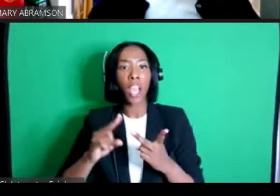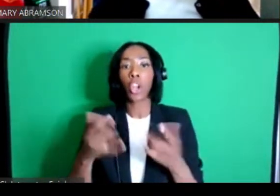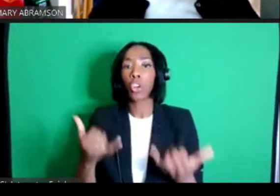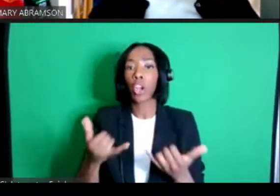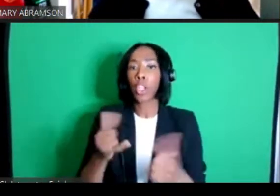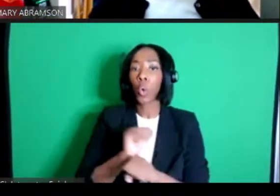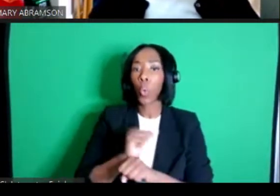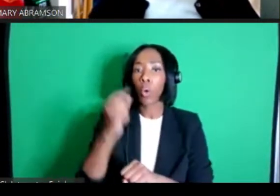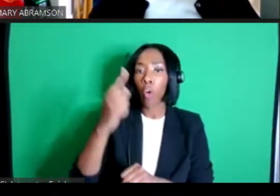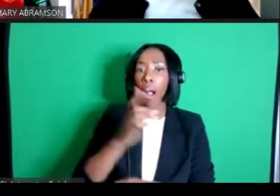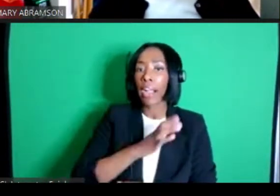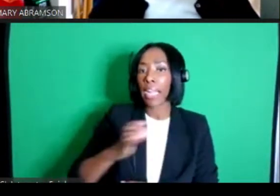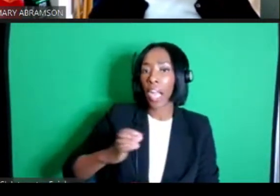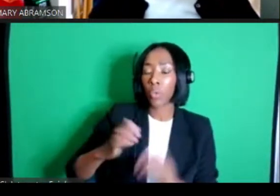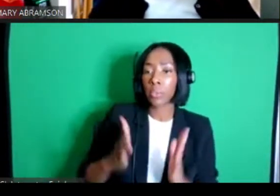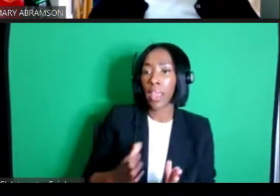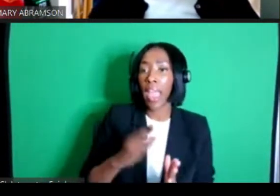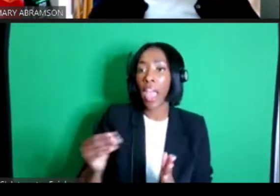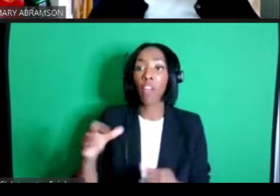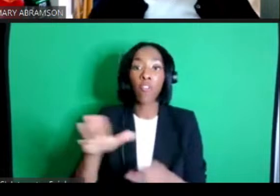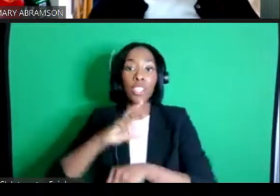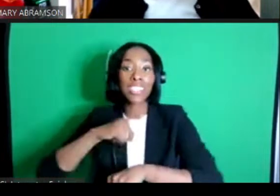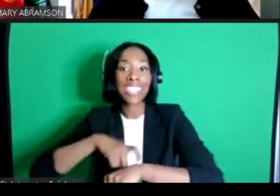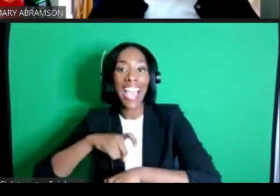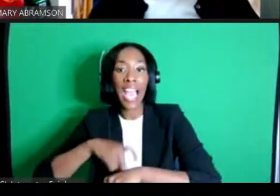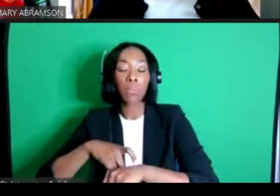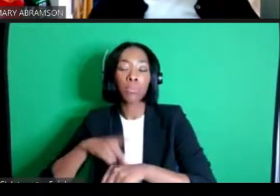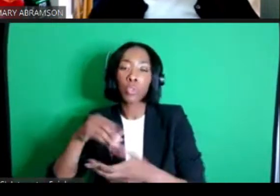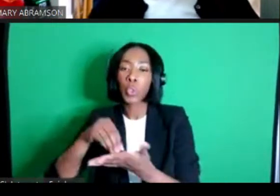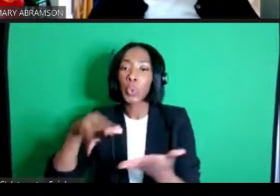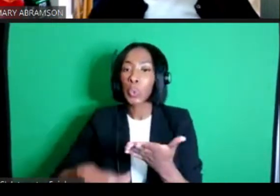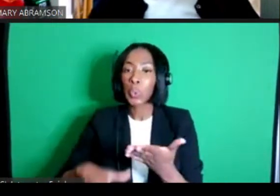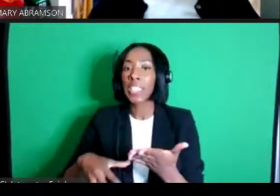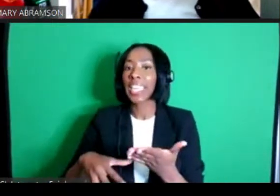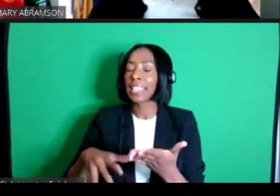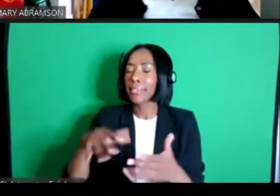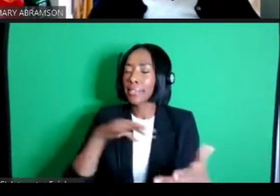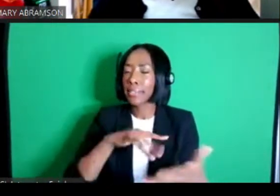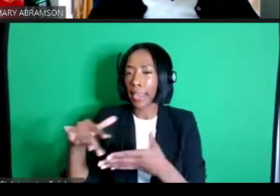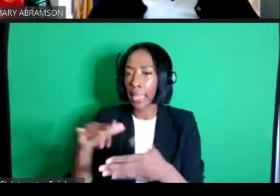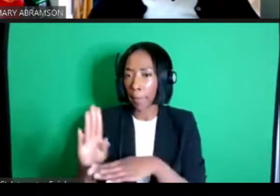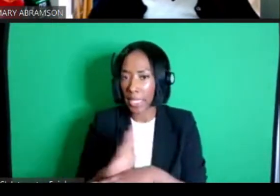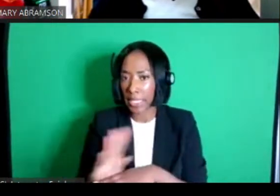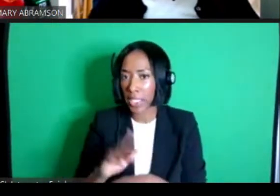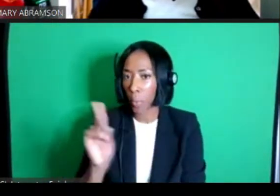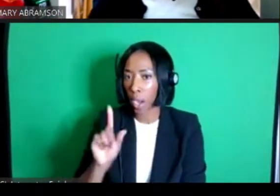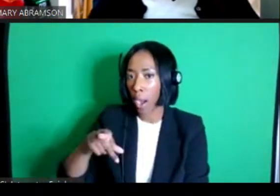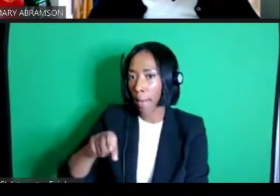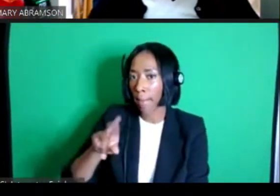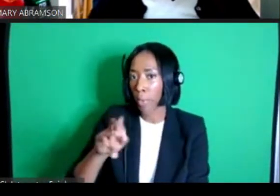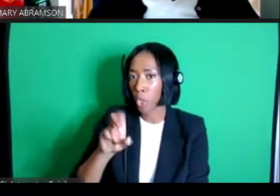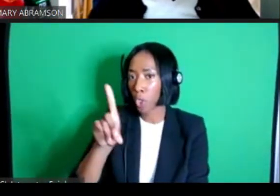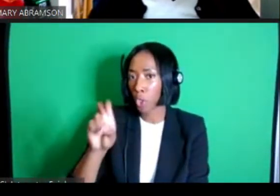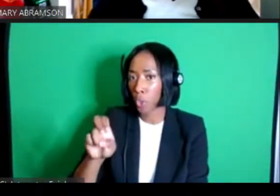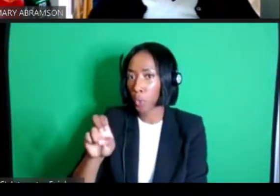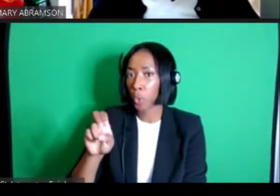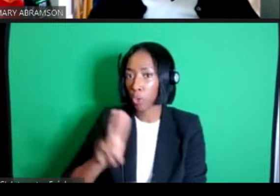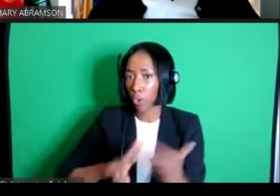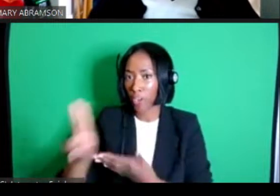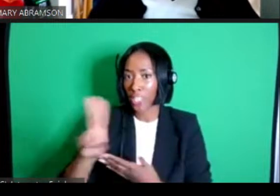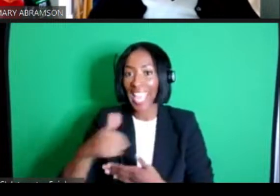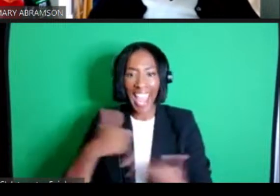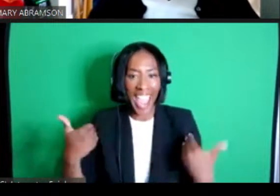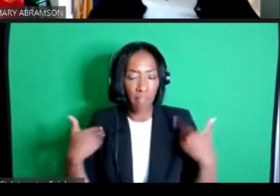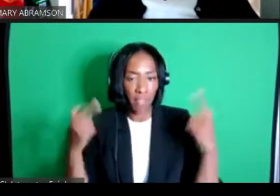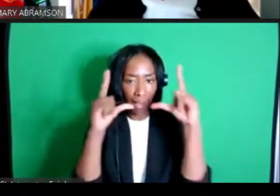full-time student at Purdue University studying more business. And I'm wearing Eclipse glasses.